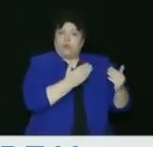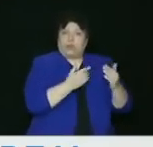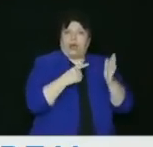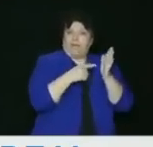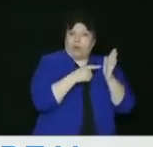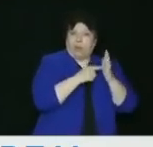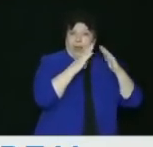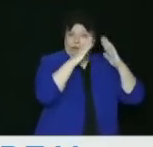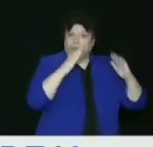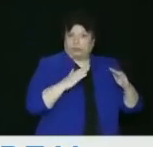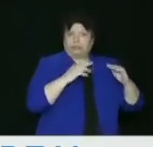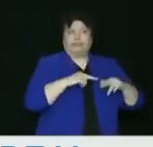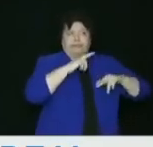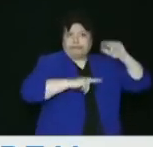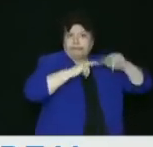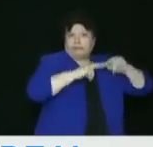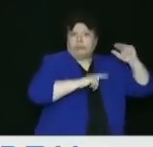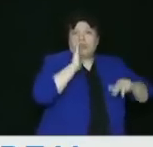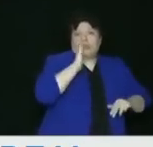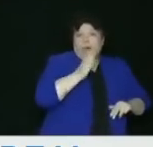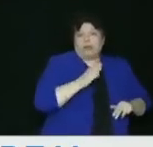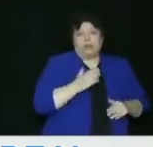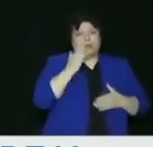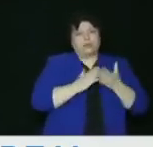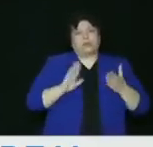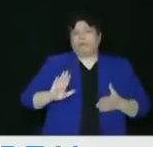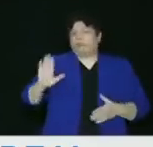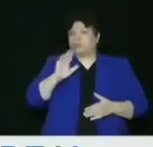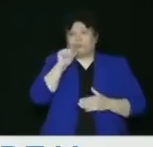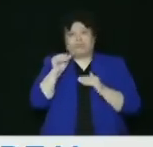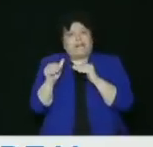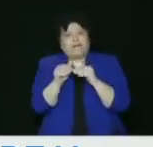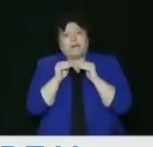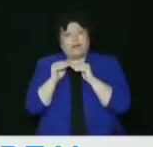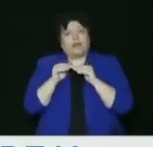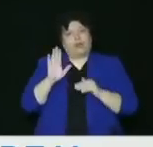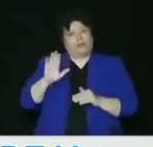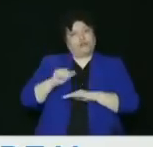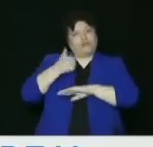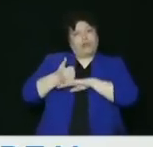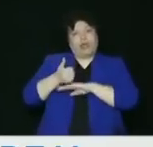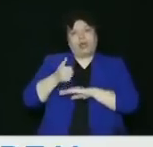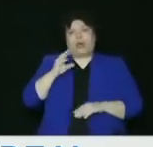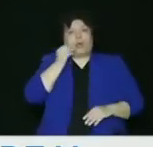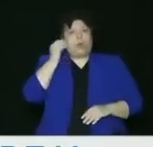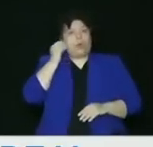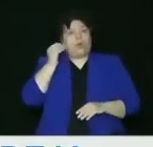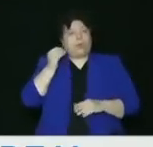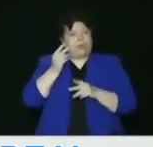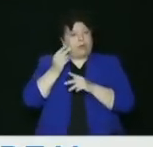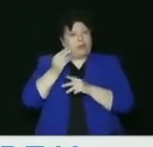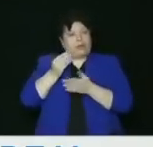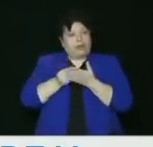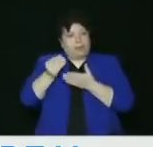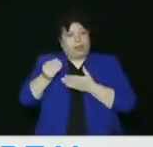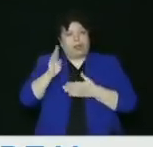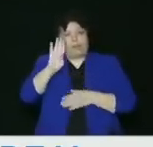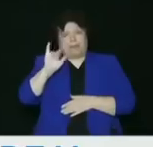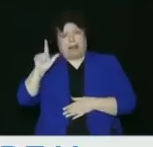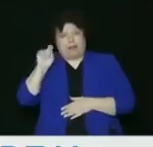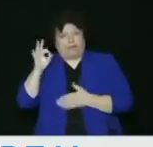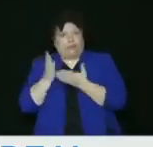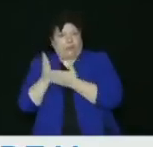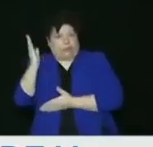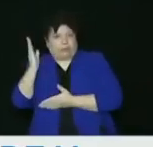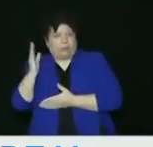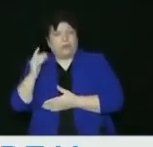also crack down on unfair practices and implement a home buyer's bill of rights. And we'll deliver changes that make owning a